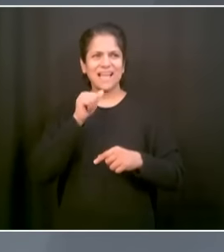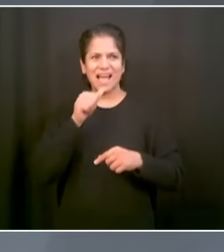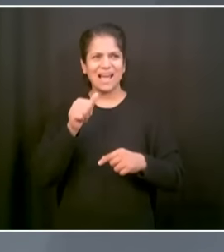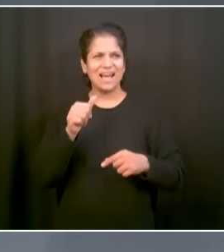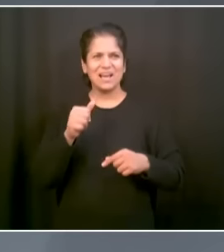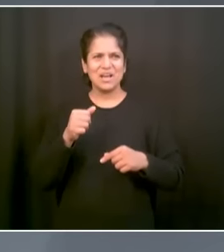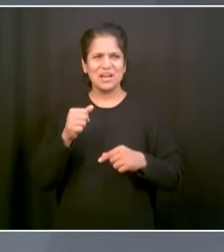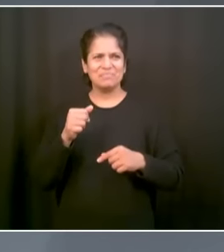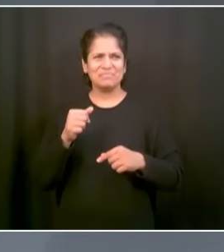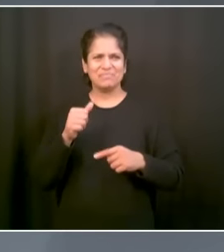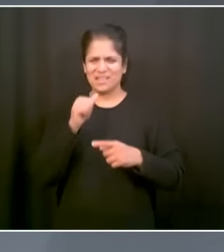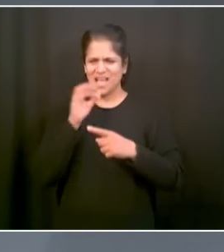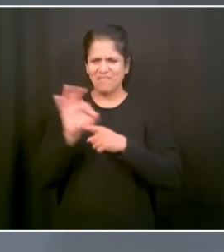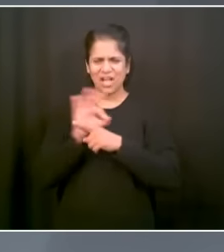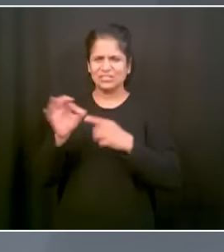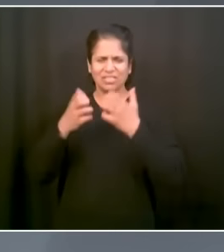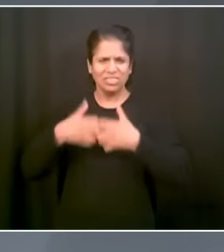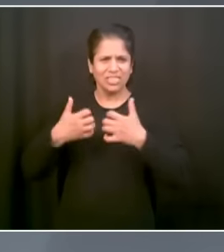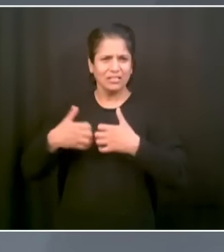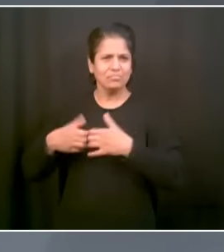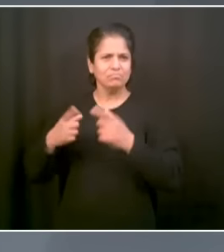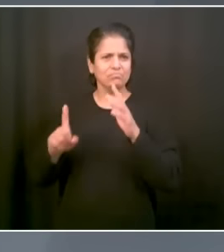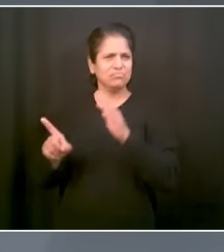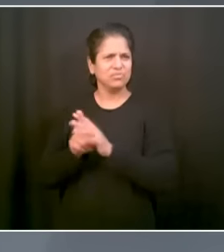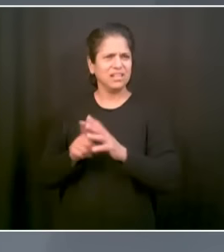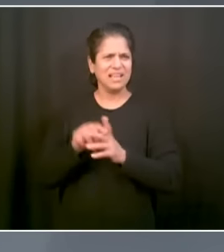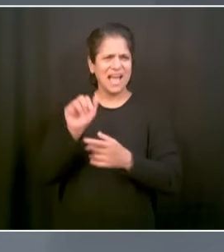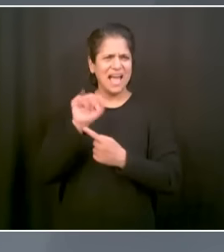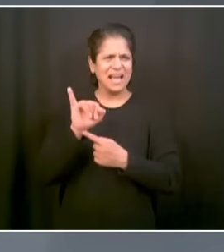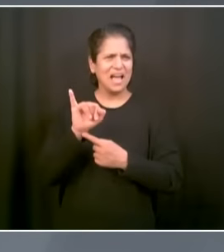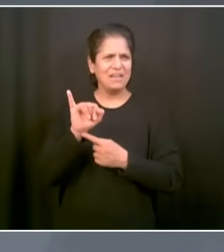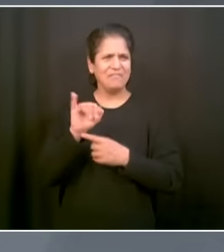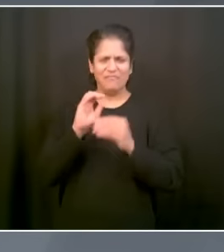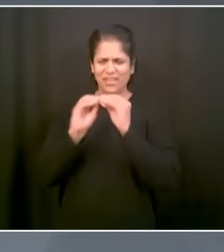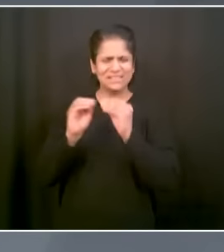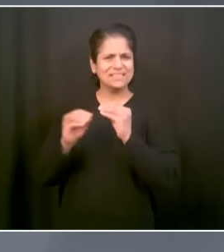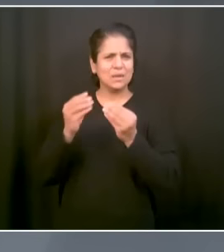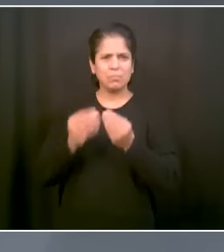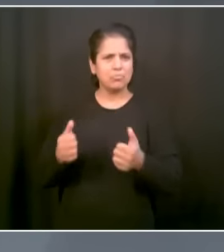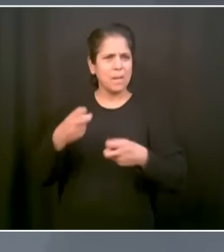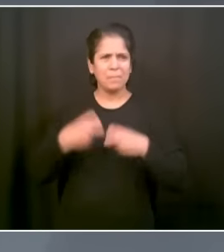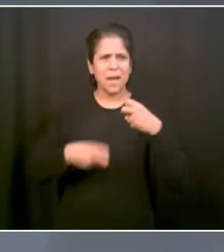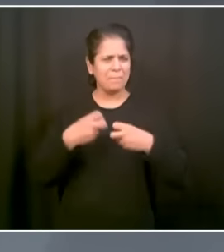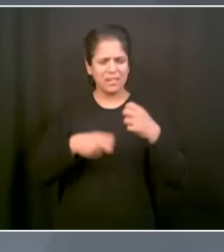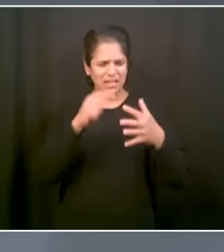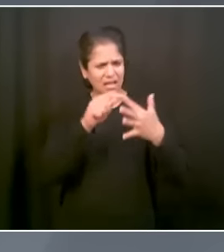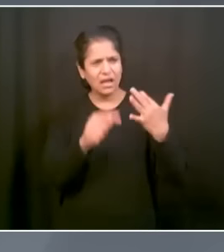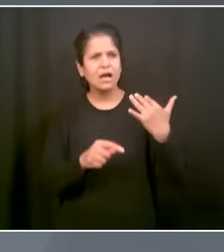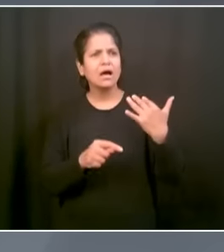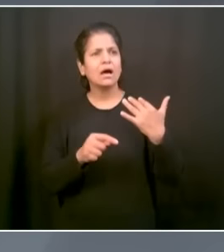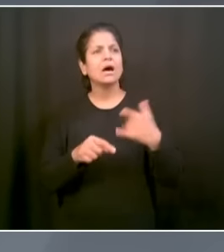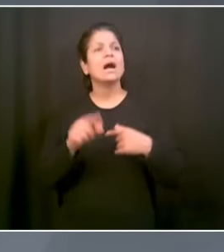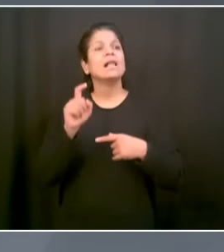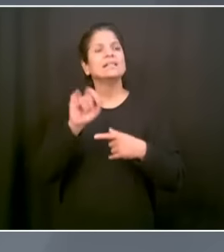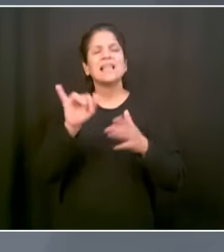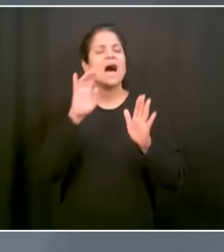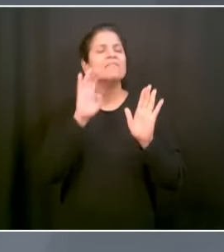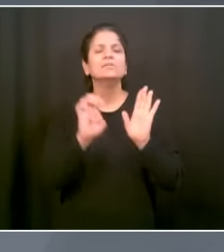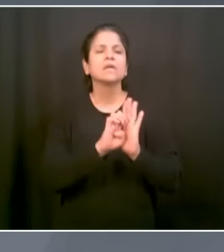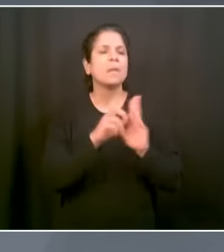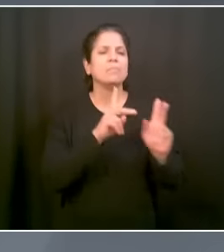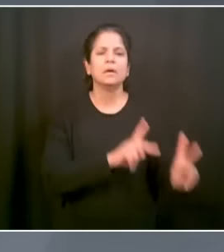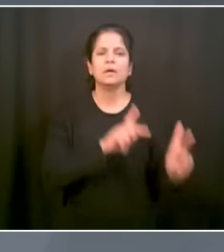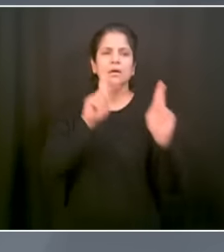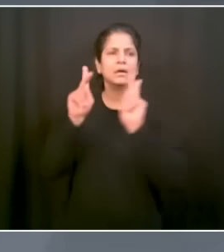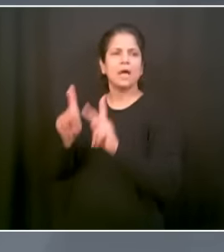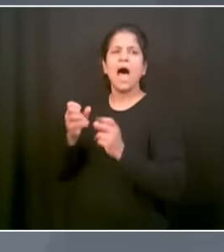can bridge this kind of a gap, but it's an indication of the ways in which money has been spent while refusing to account for the